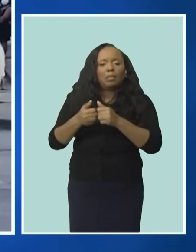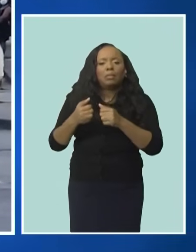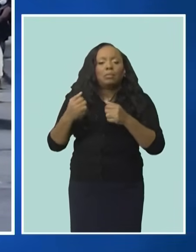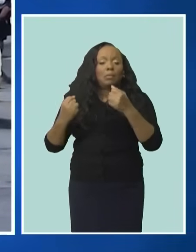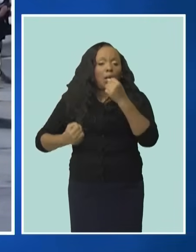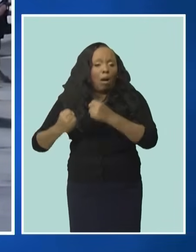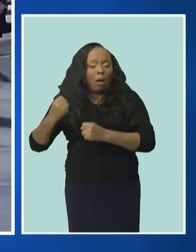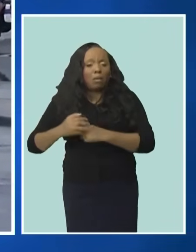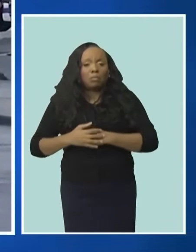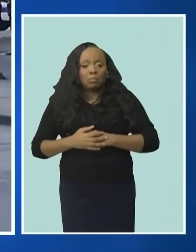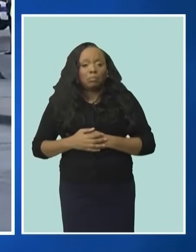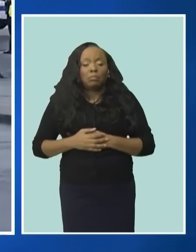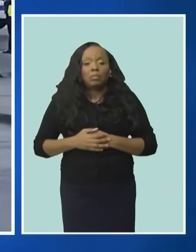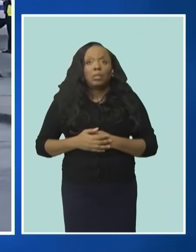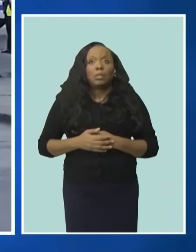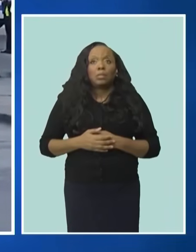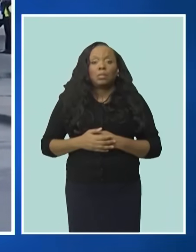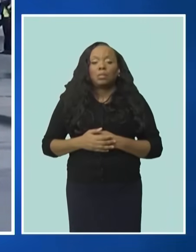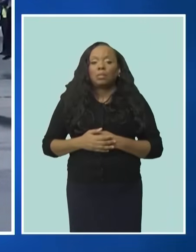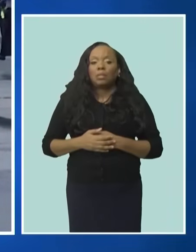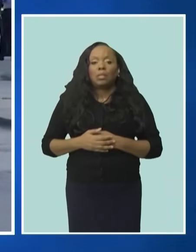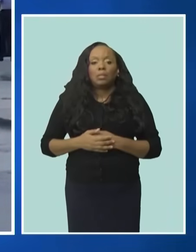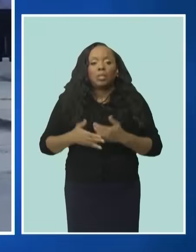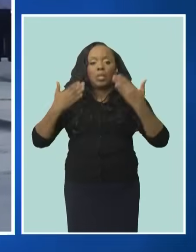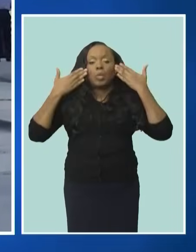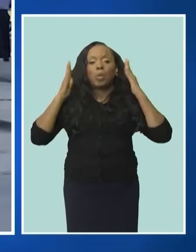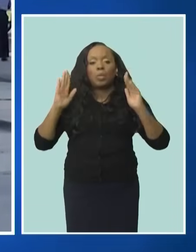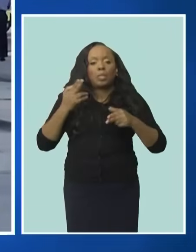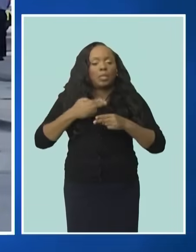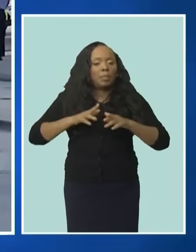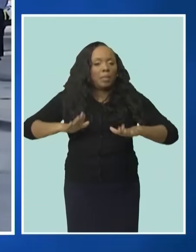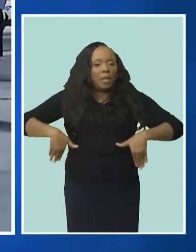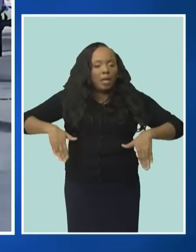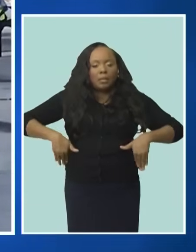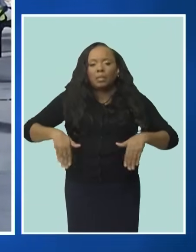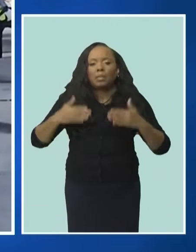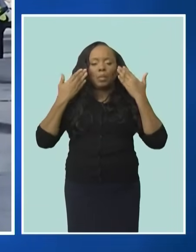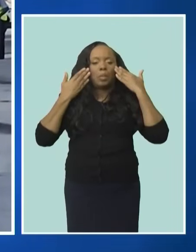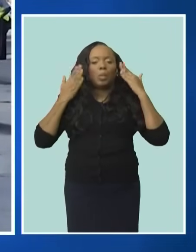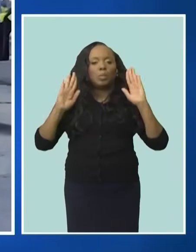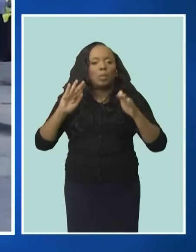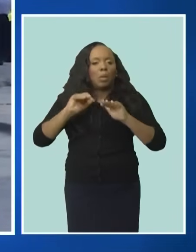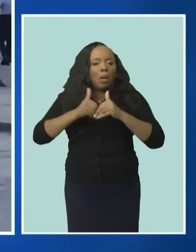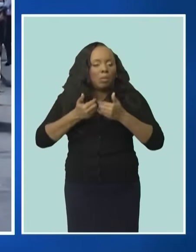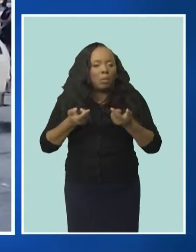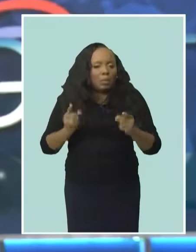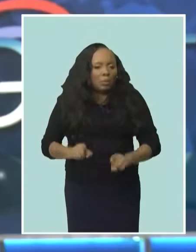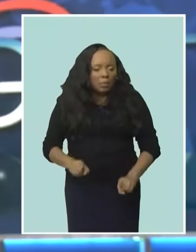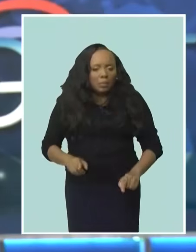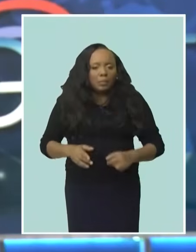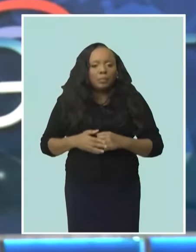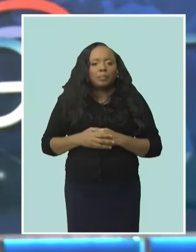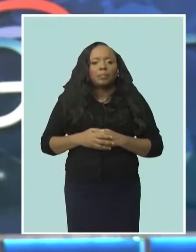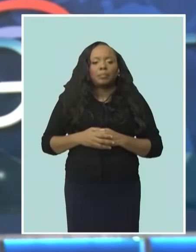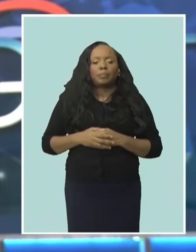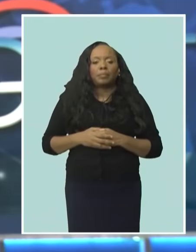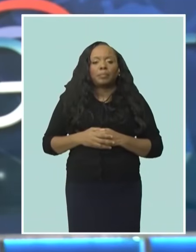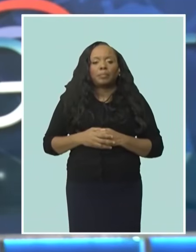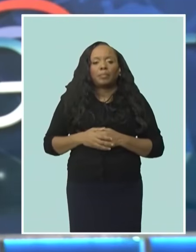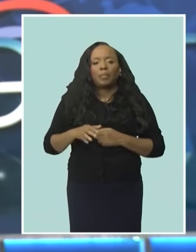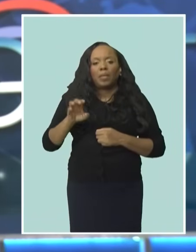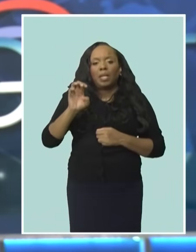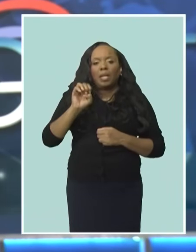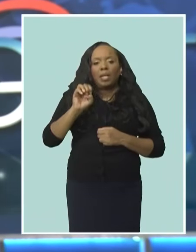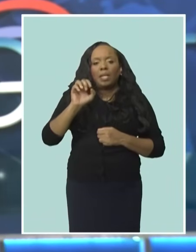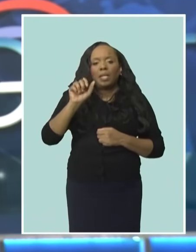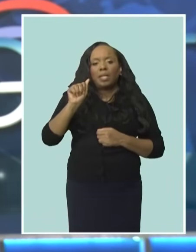along Tudor Bridge. Police have not yet released his name or the circumstances of the accident. Well, the Eagle Hall